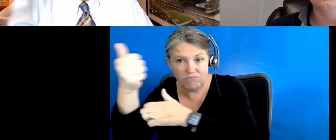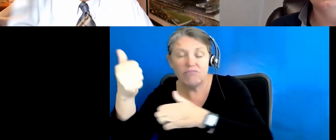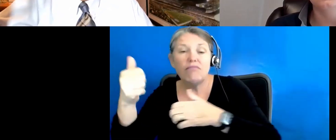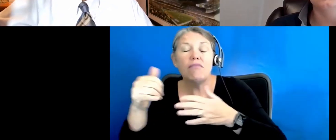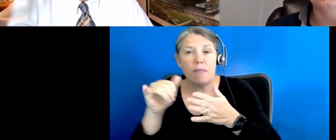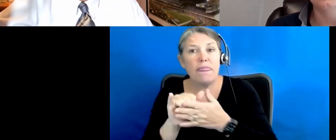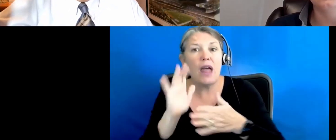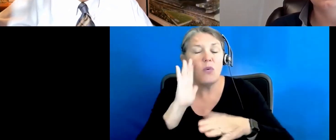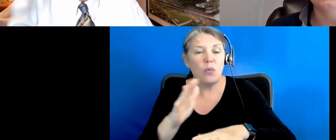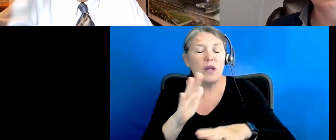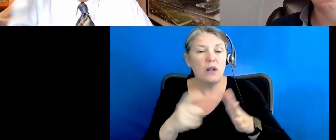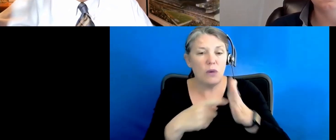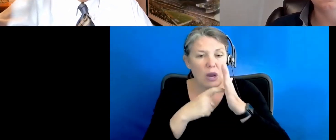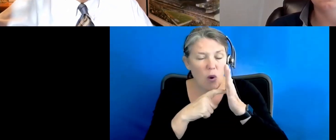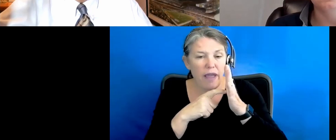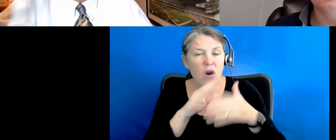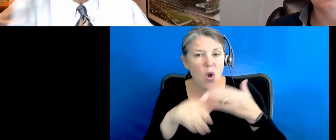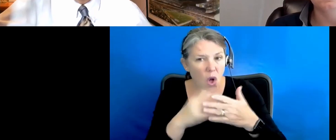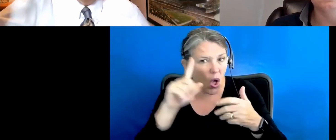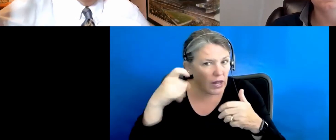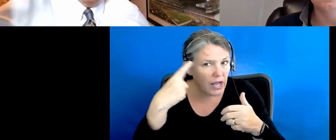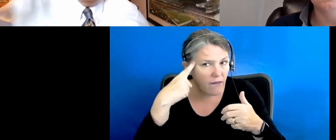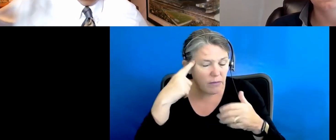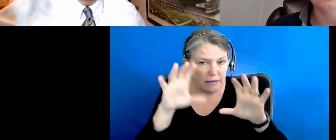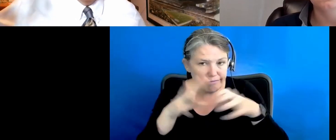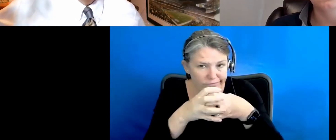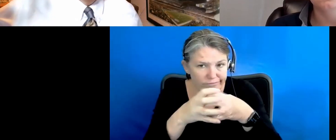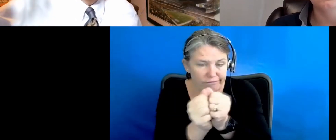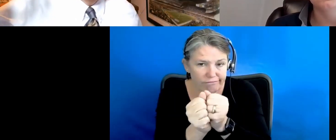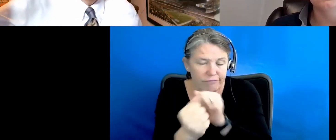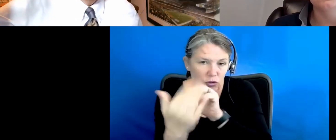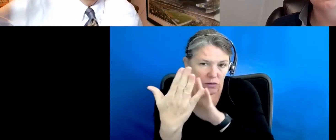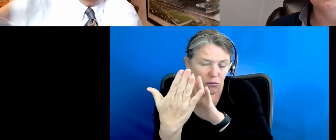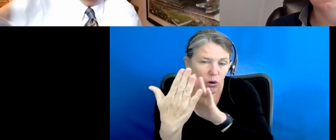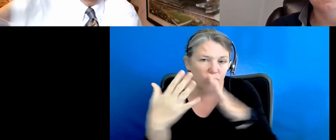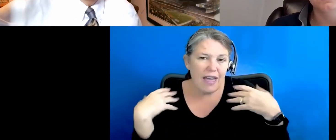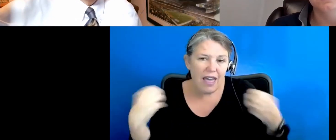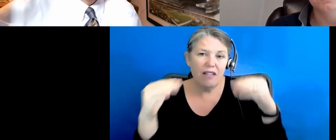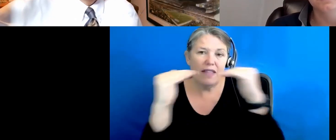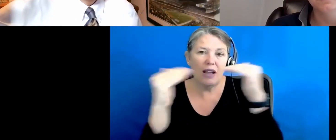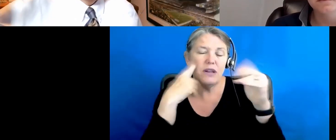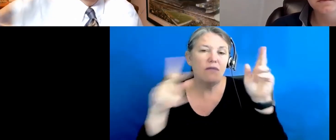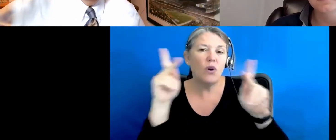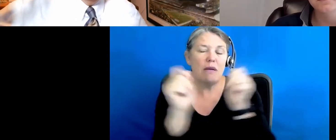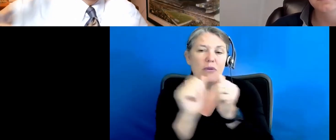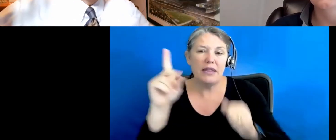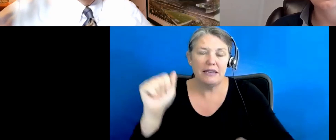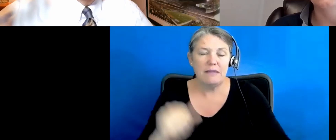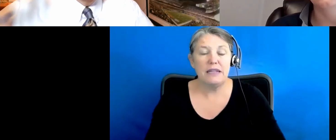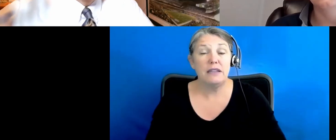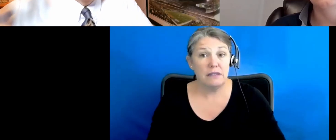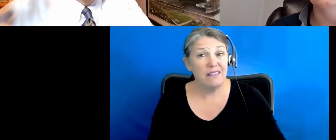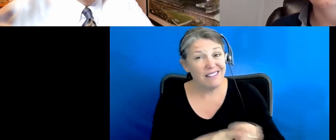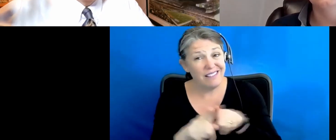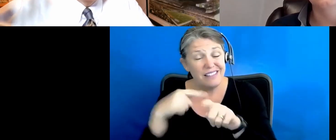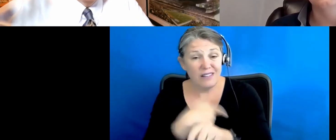that requires an all of government approach to achieve health equity for people with disabilities. In addition, we